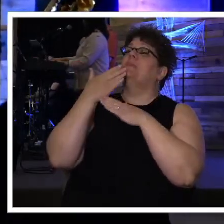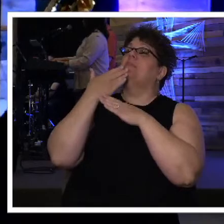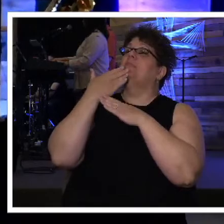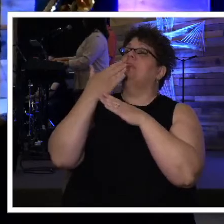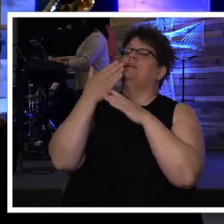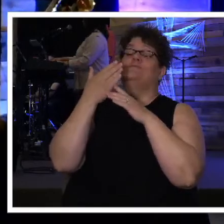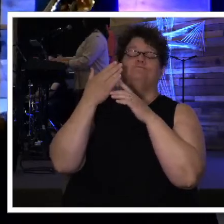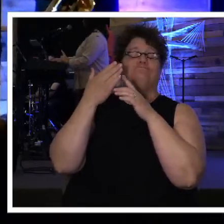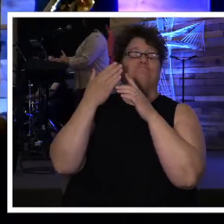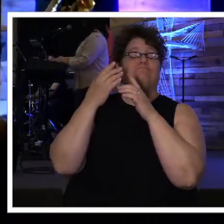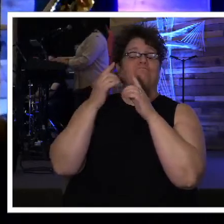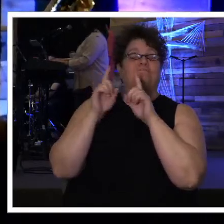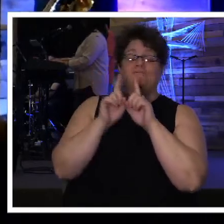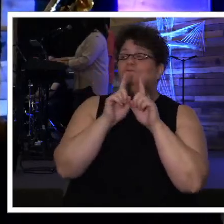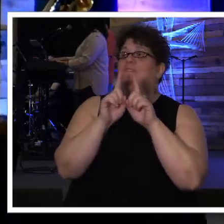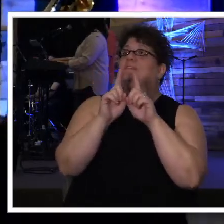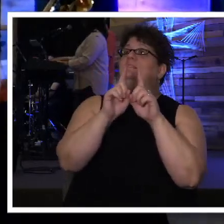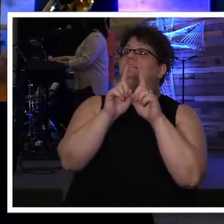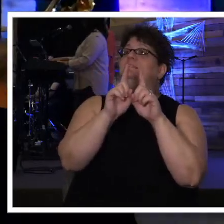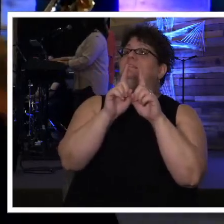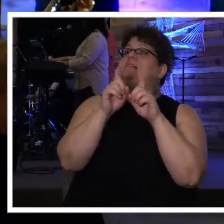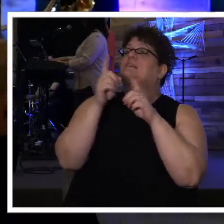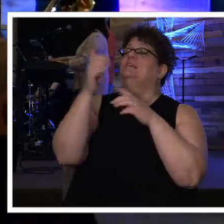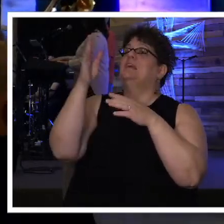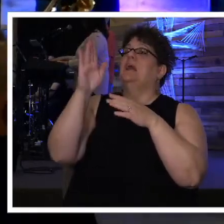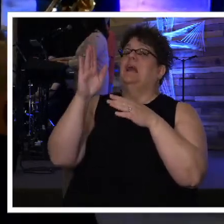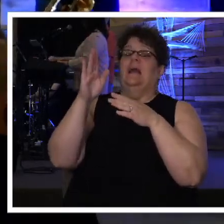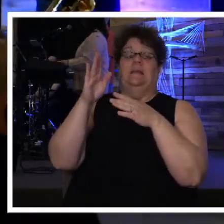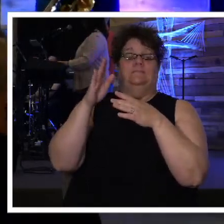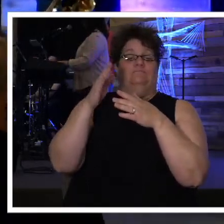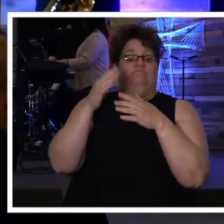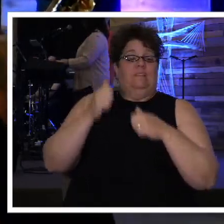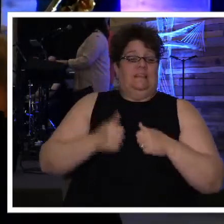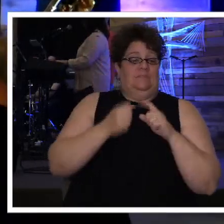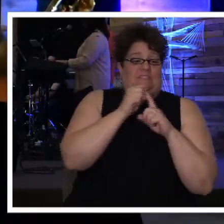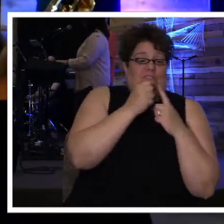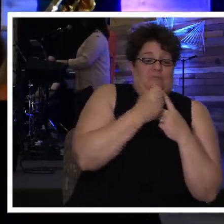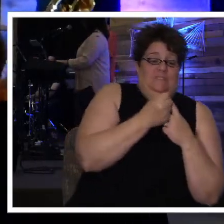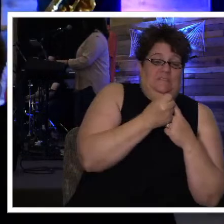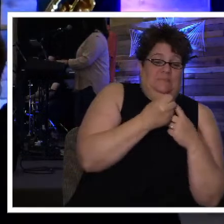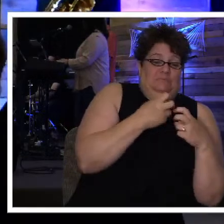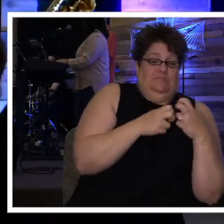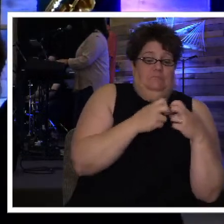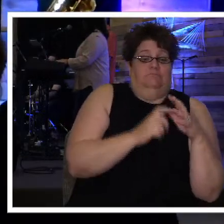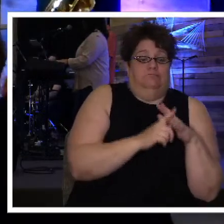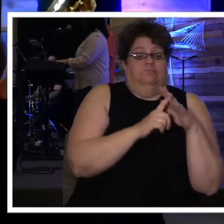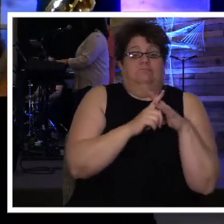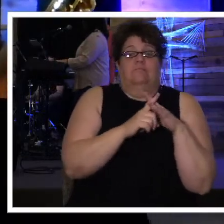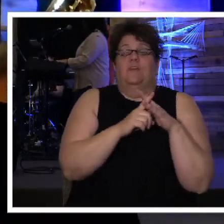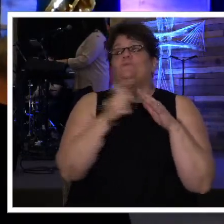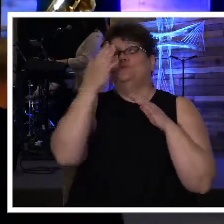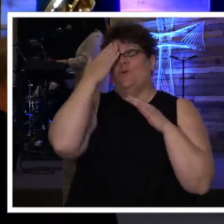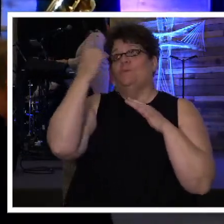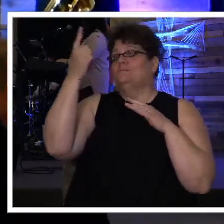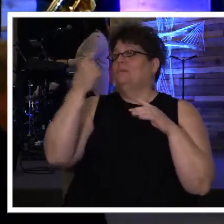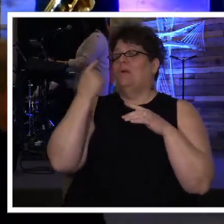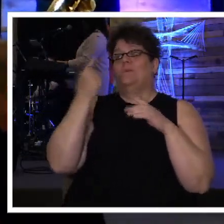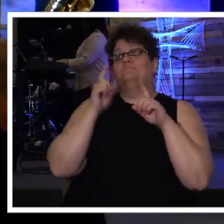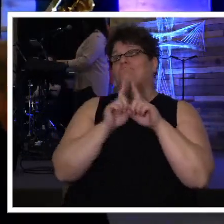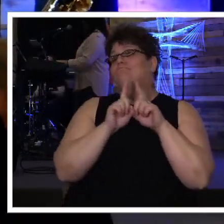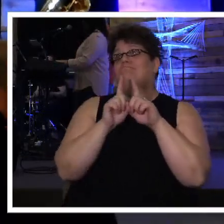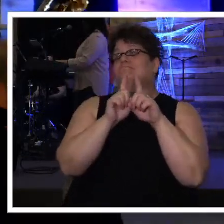greatest trials and situations that we would rather not go through, I'm so thankful that you are right there with us, Lord. And